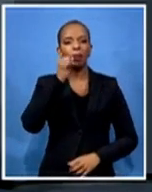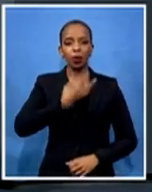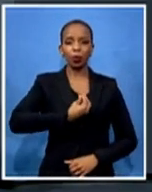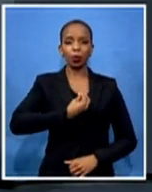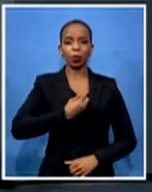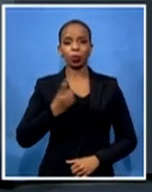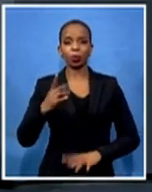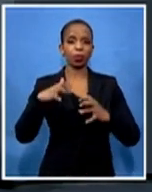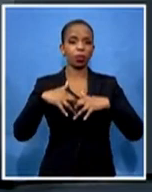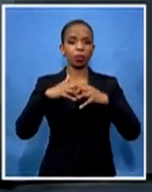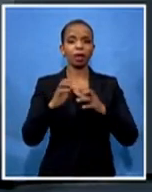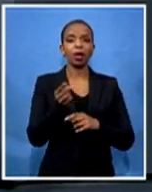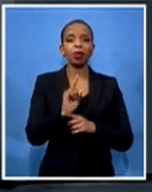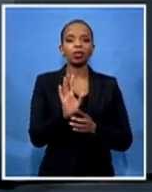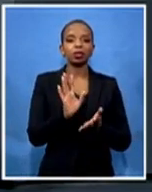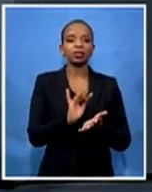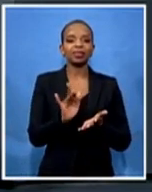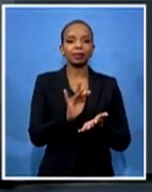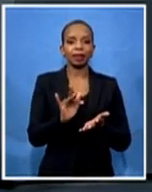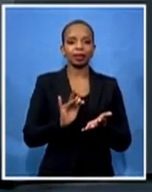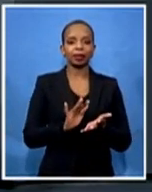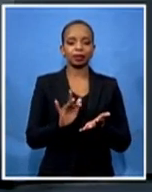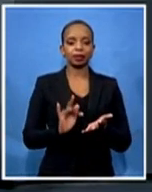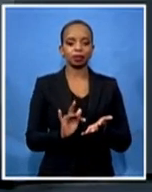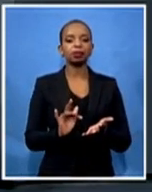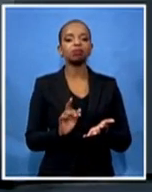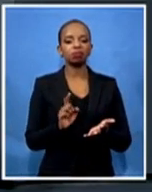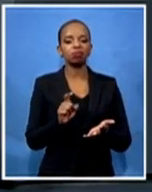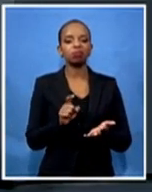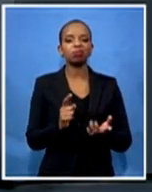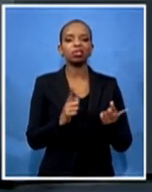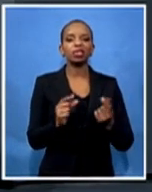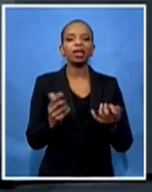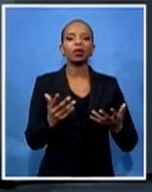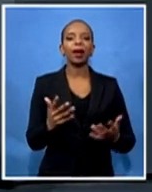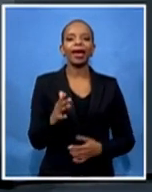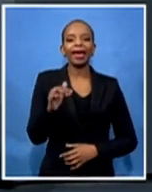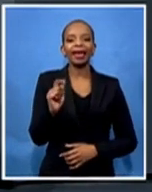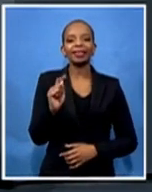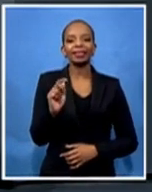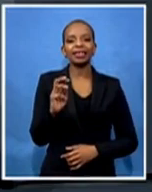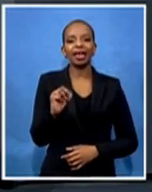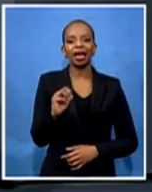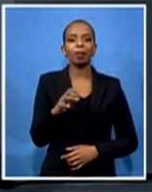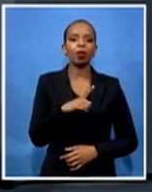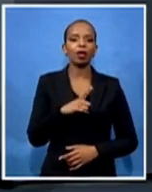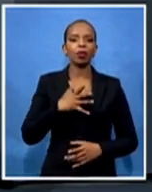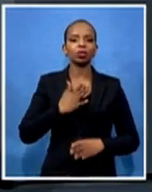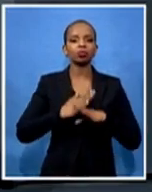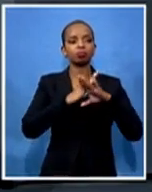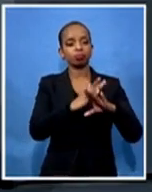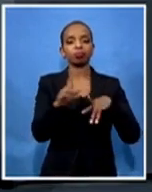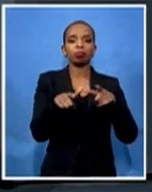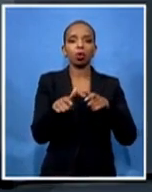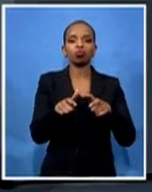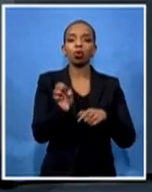functions as a keypad does at an ATM to mitigate the spread of COVID-19. He's now been invited by the KZN